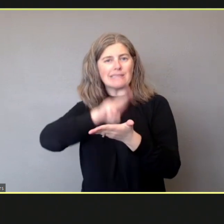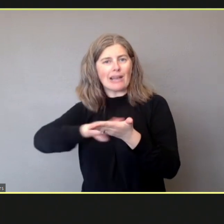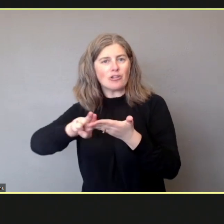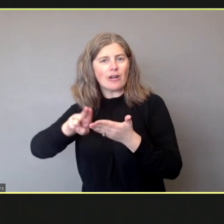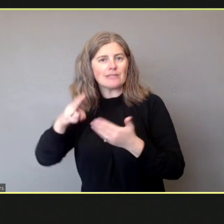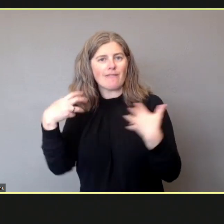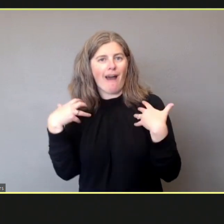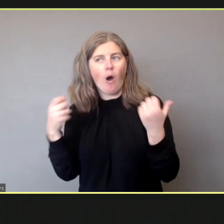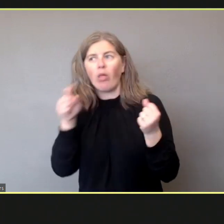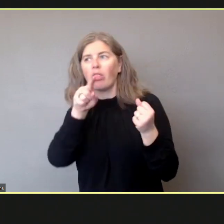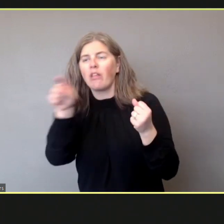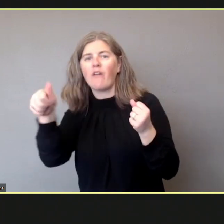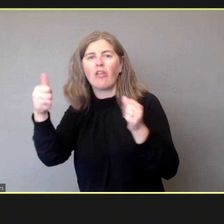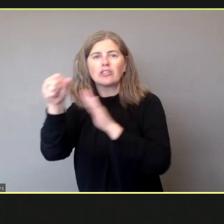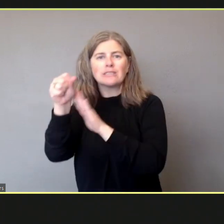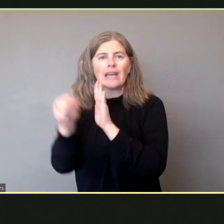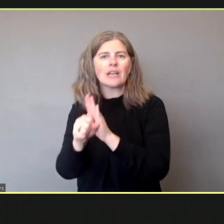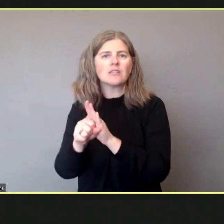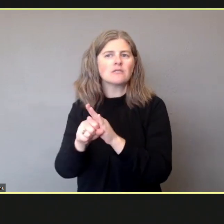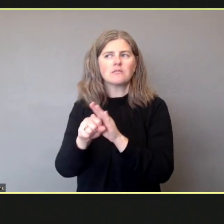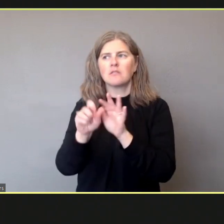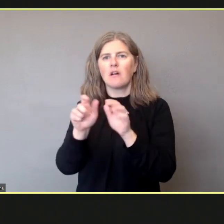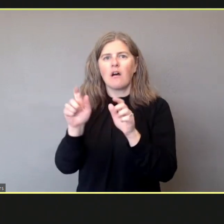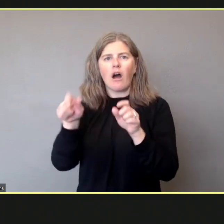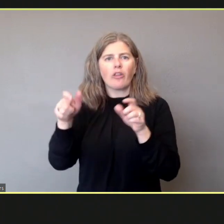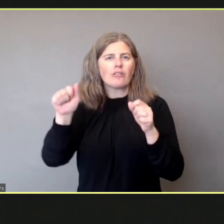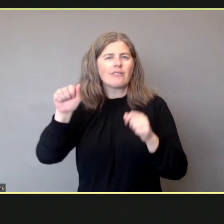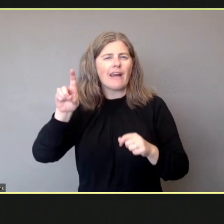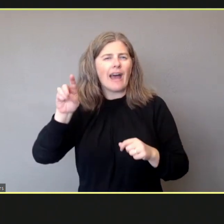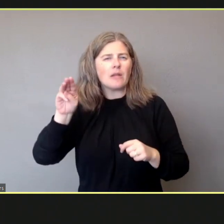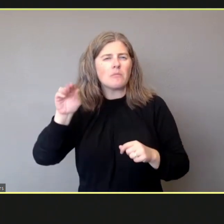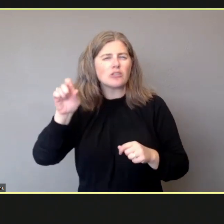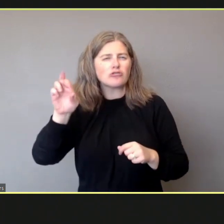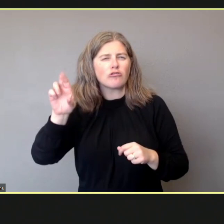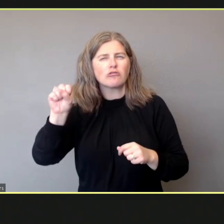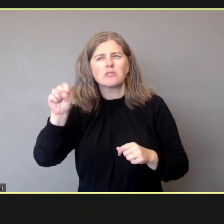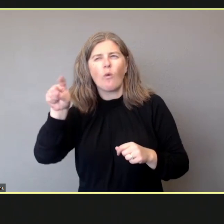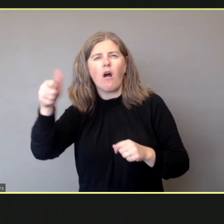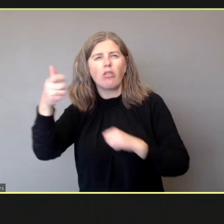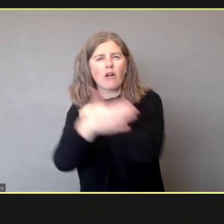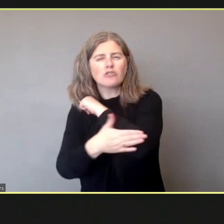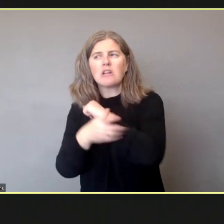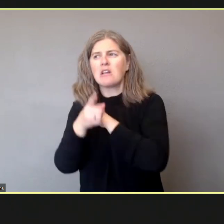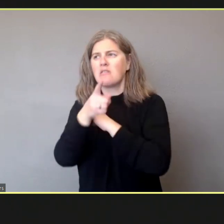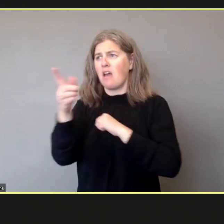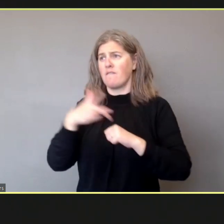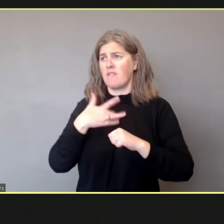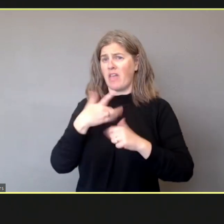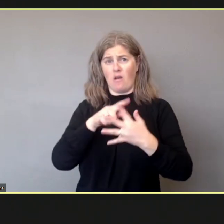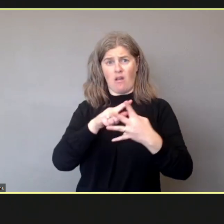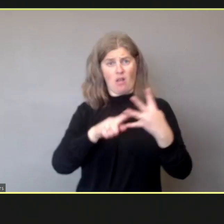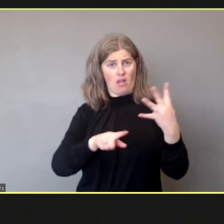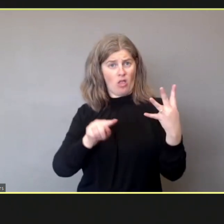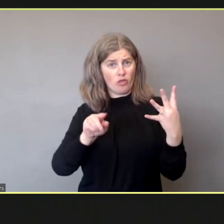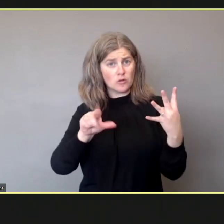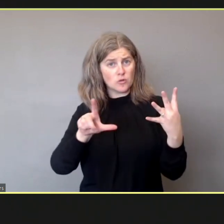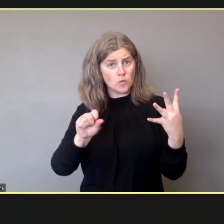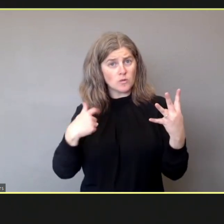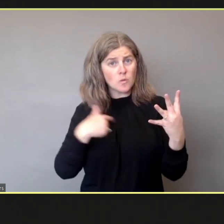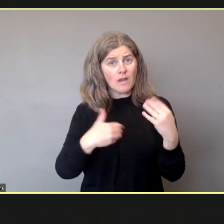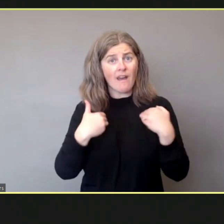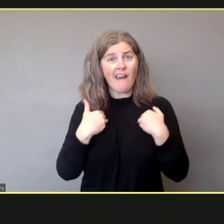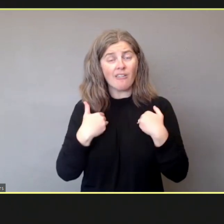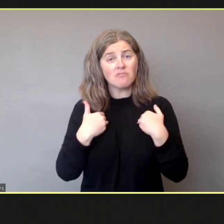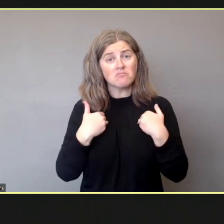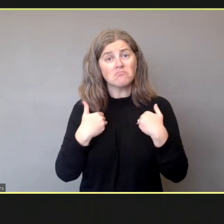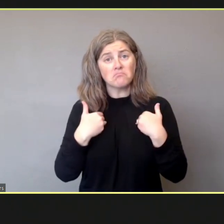states, ministers of health and other titles in other countries are feeling like the tools we have right now to fight the pandemic